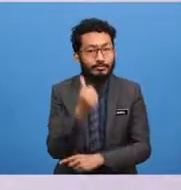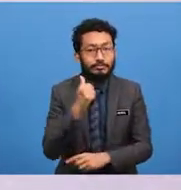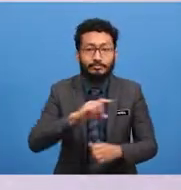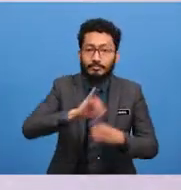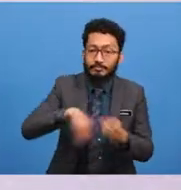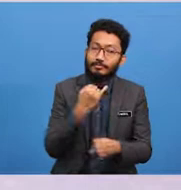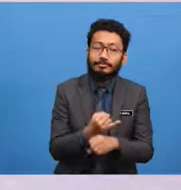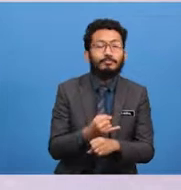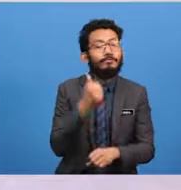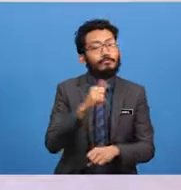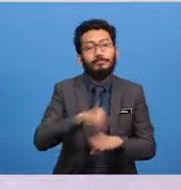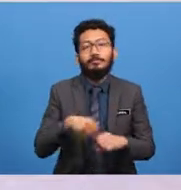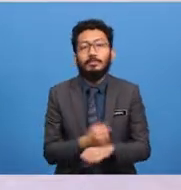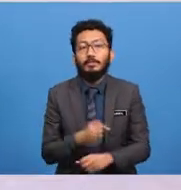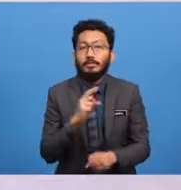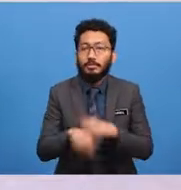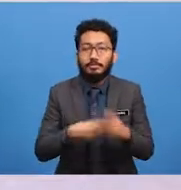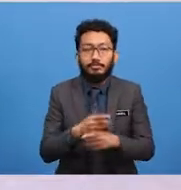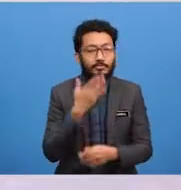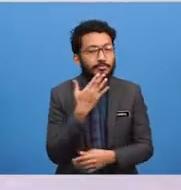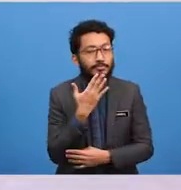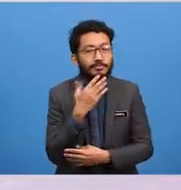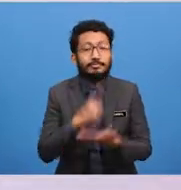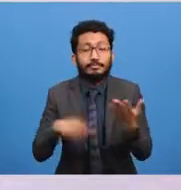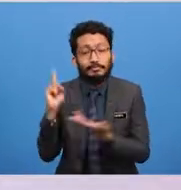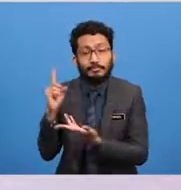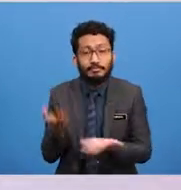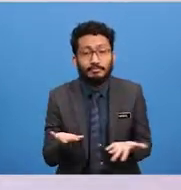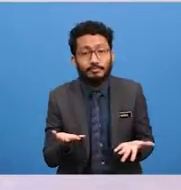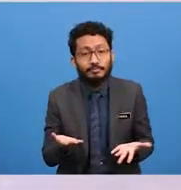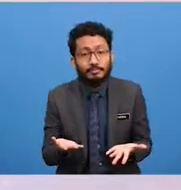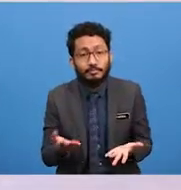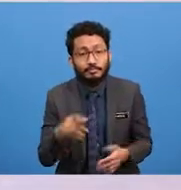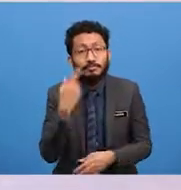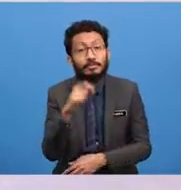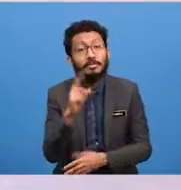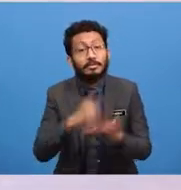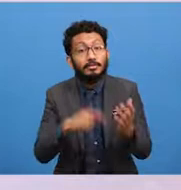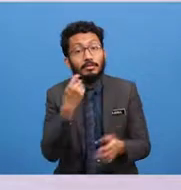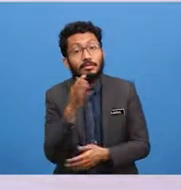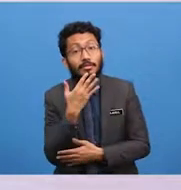job! What about the color? What's the color of these trousers?